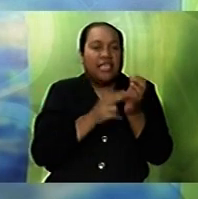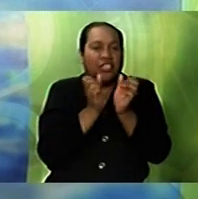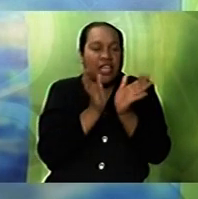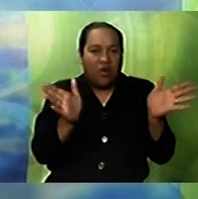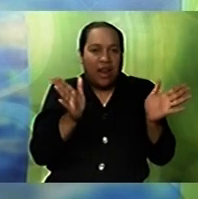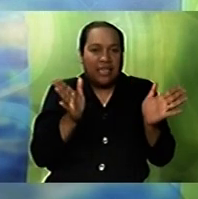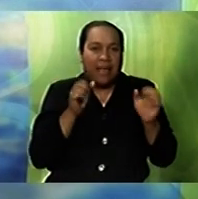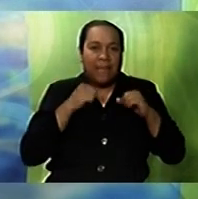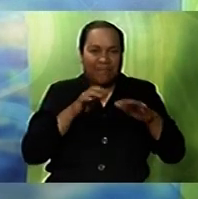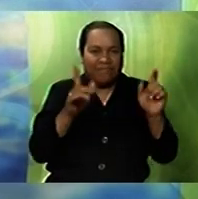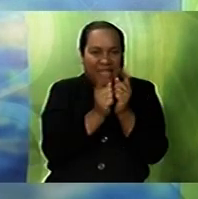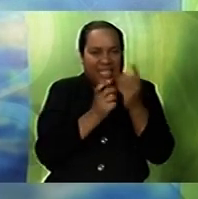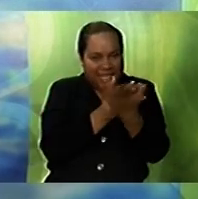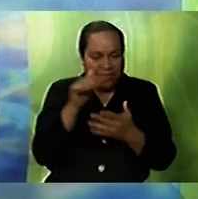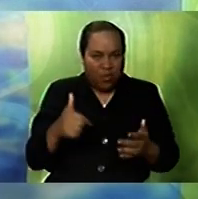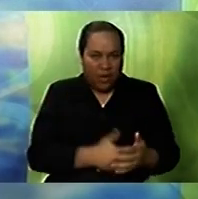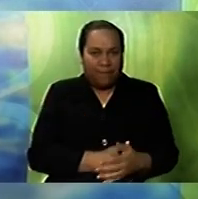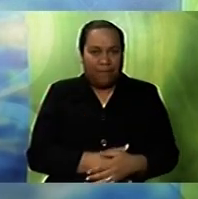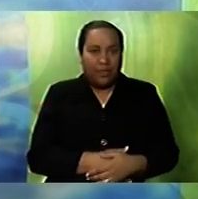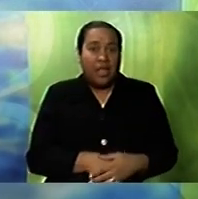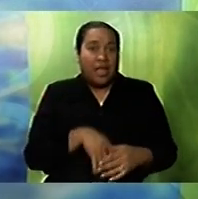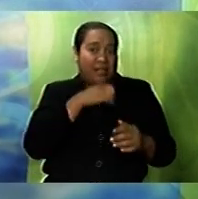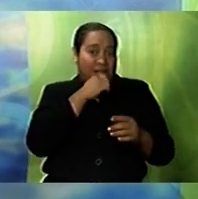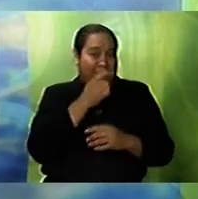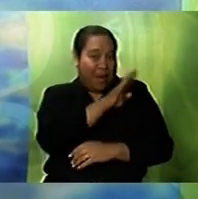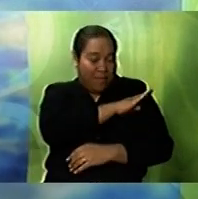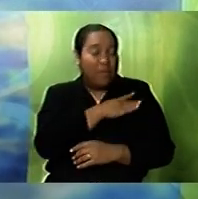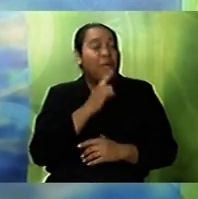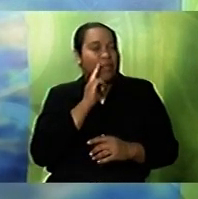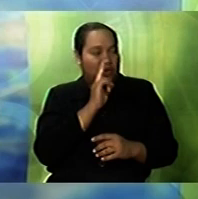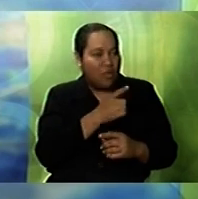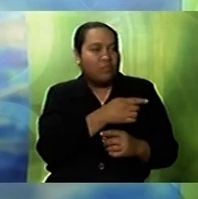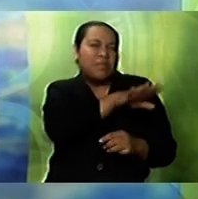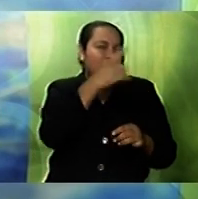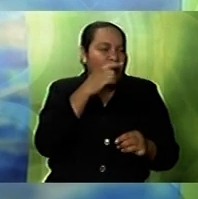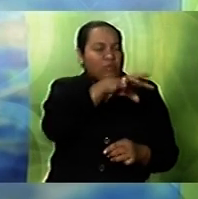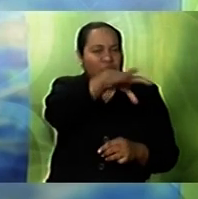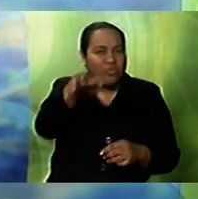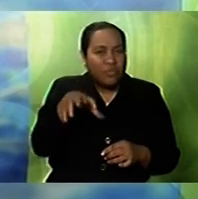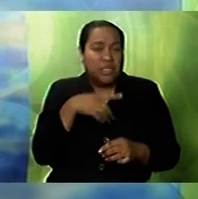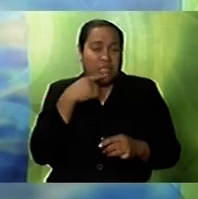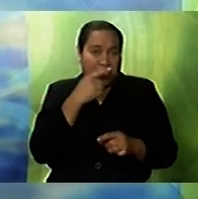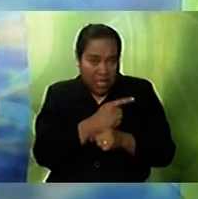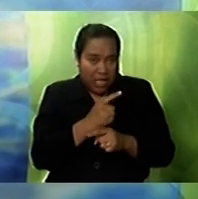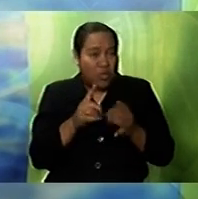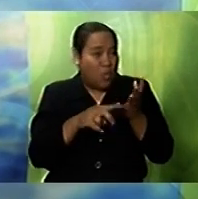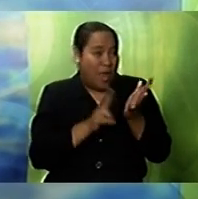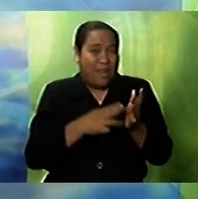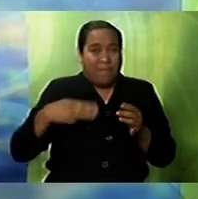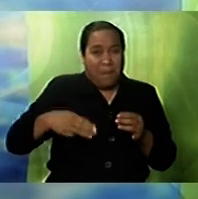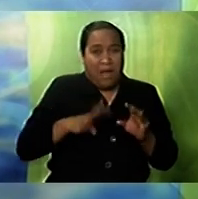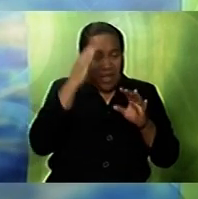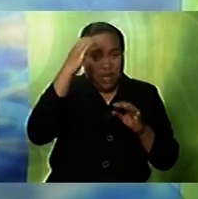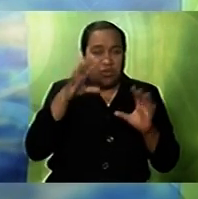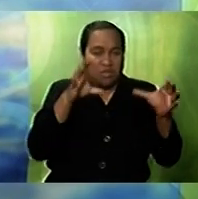this morning. He assured the President of the United Nations General Assembly, Nasir Abdulaziz Al Nasir, and the UN member countries that